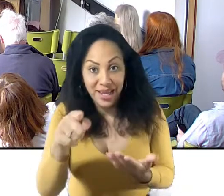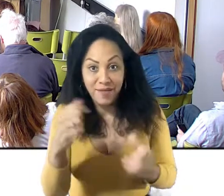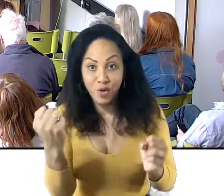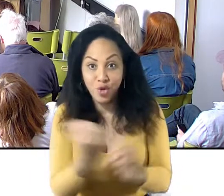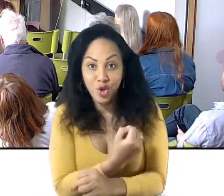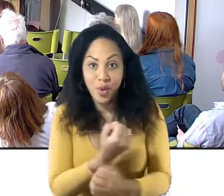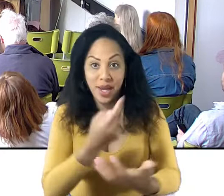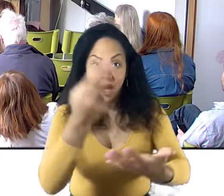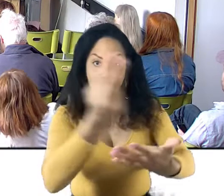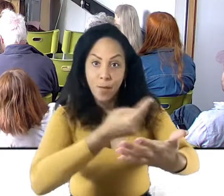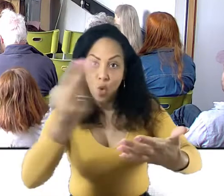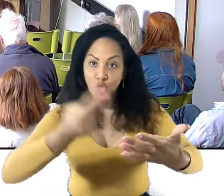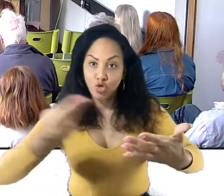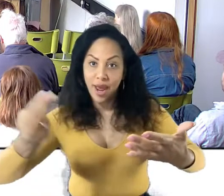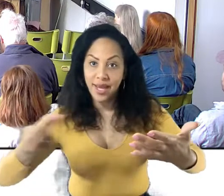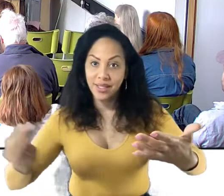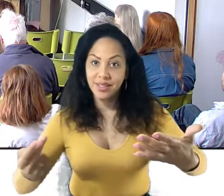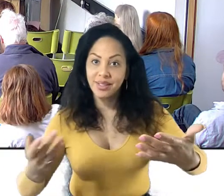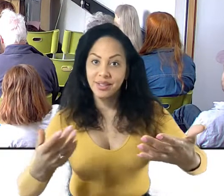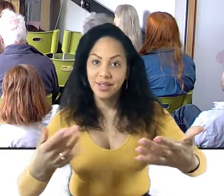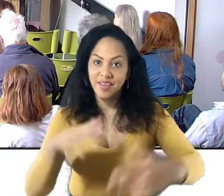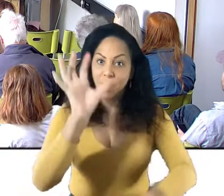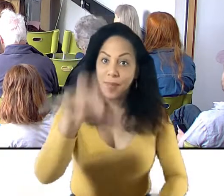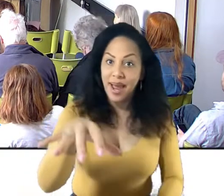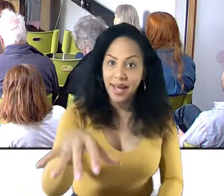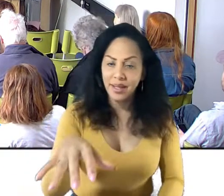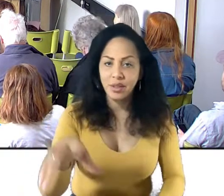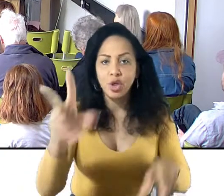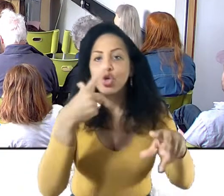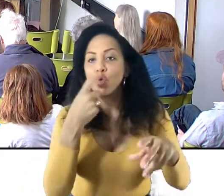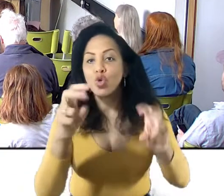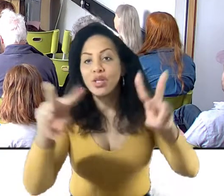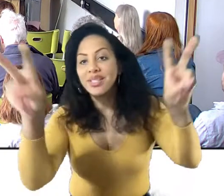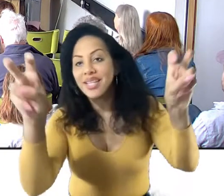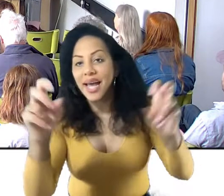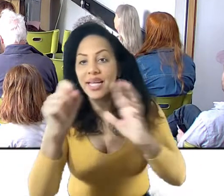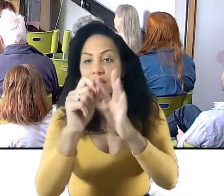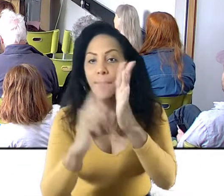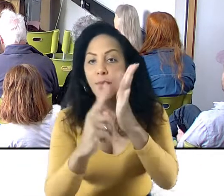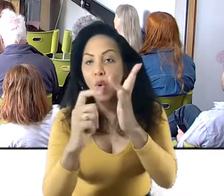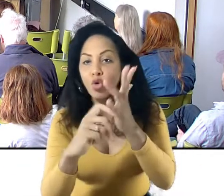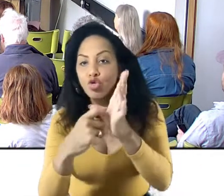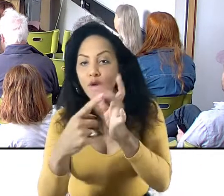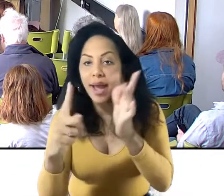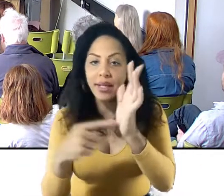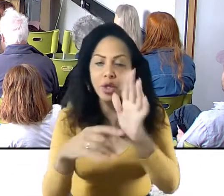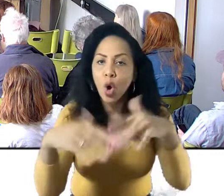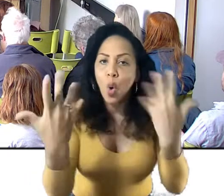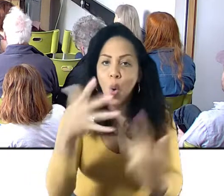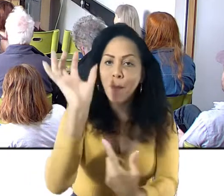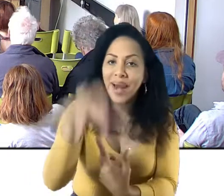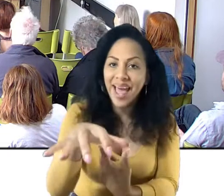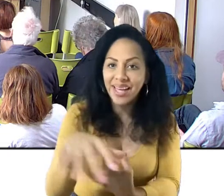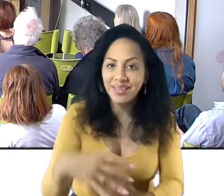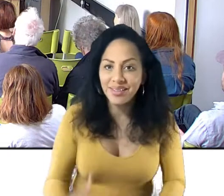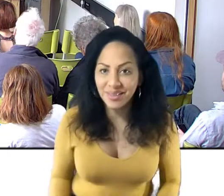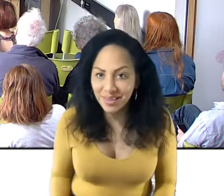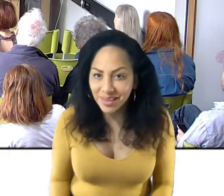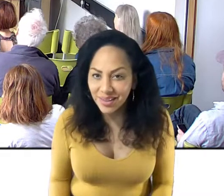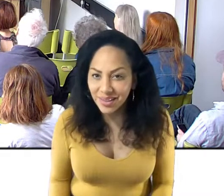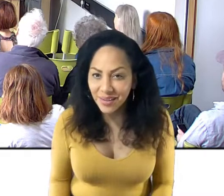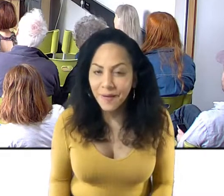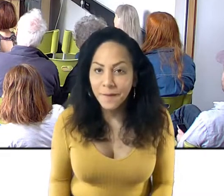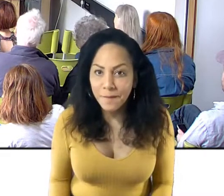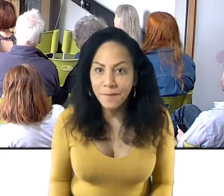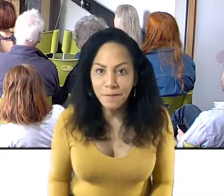place, you could call it a landscape or you could call it a portrait, and because it's actually got loads of people in it, and it's